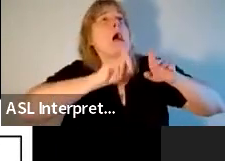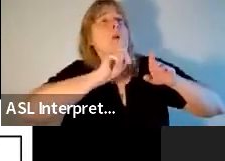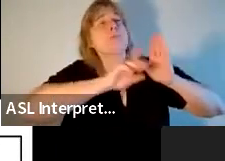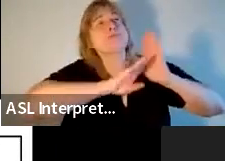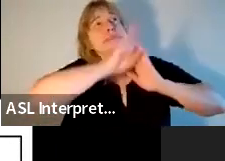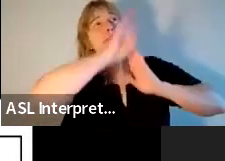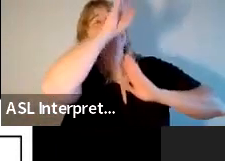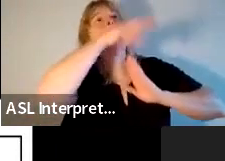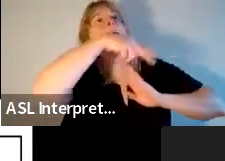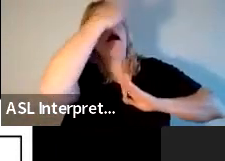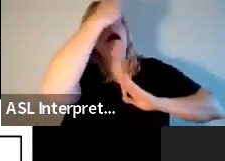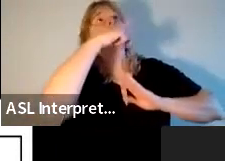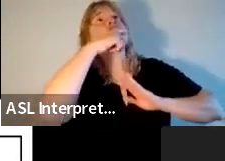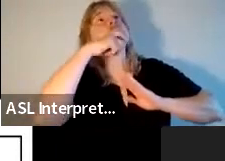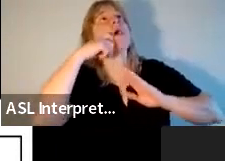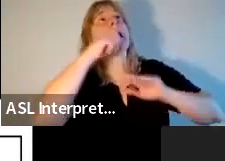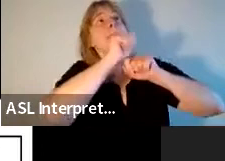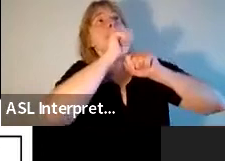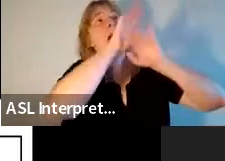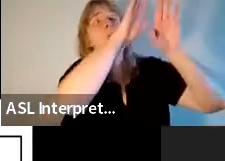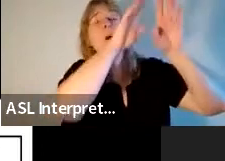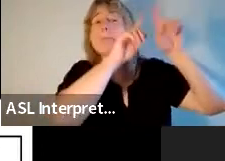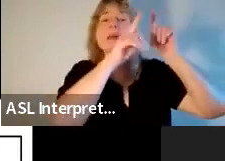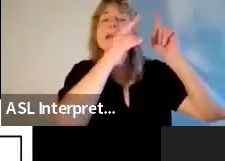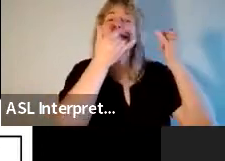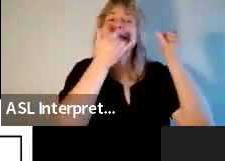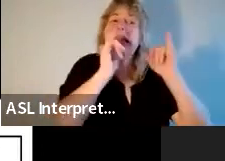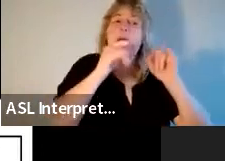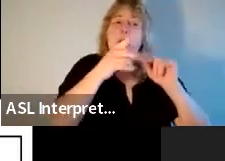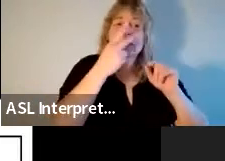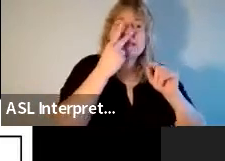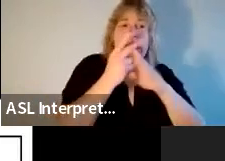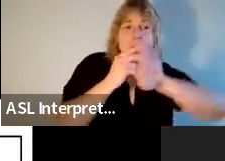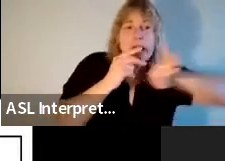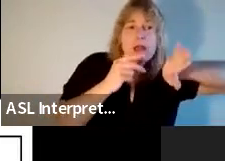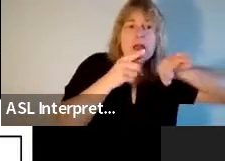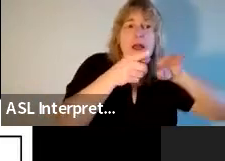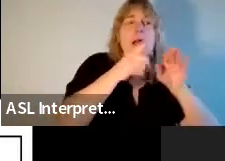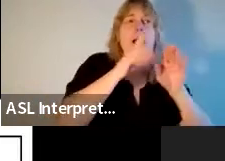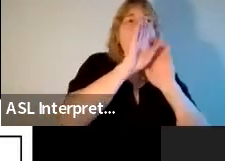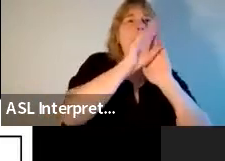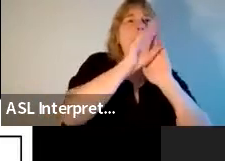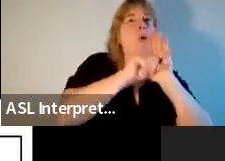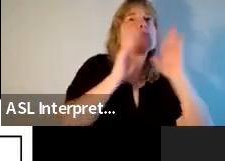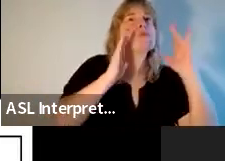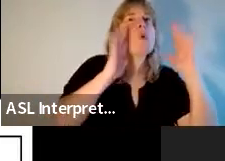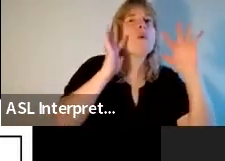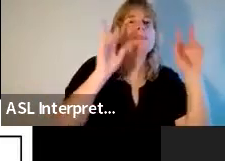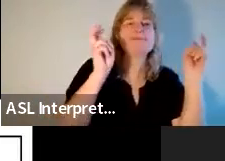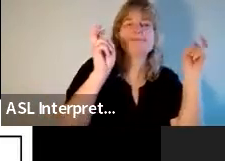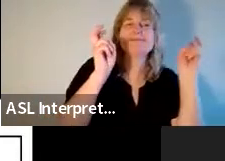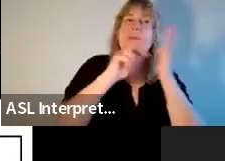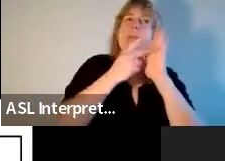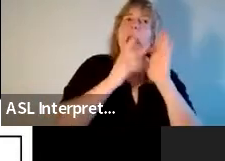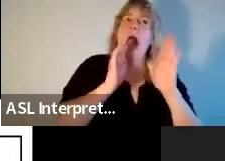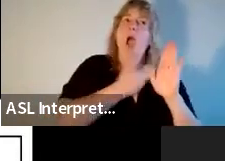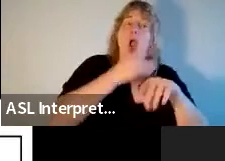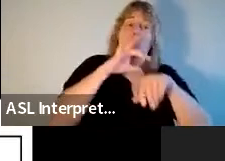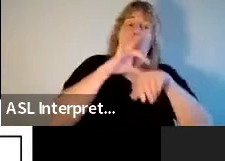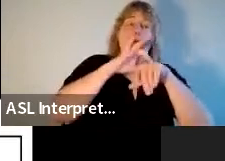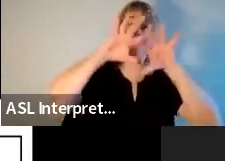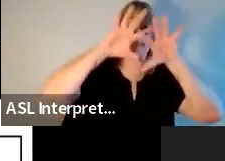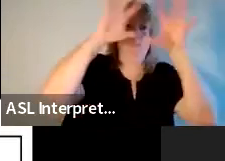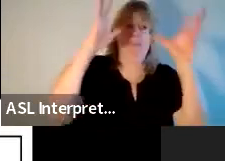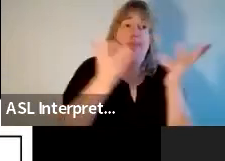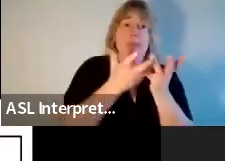of background noise, the glare of everything in our Earth's atmosphere and around us that